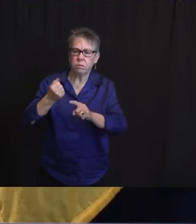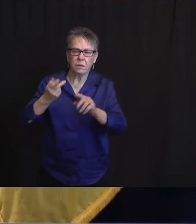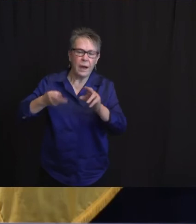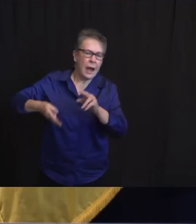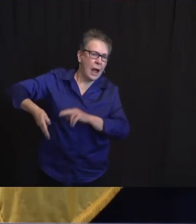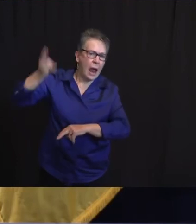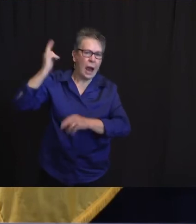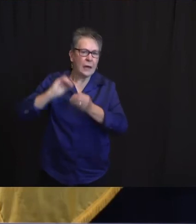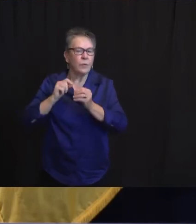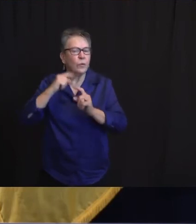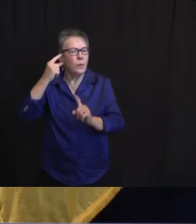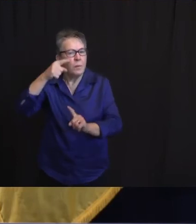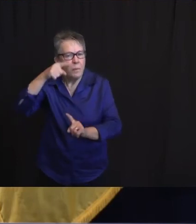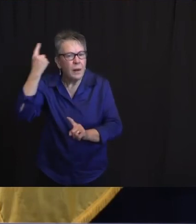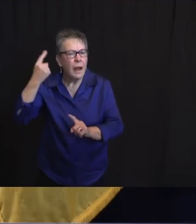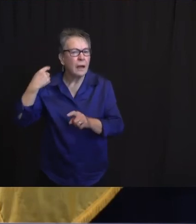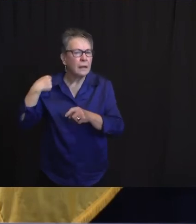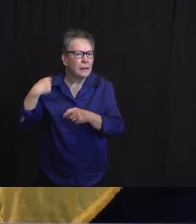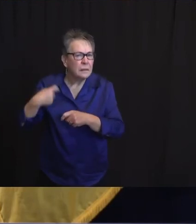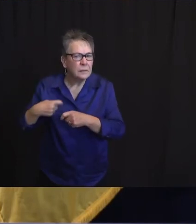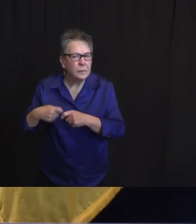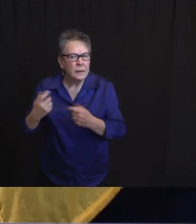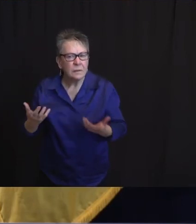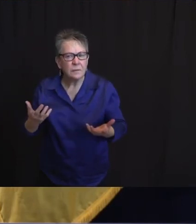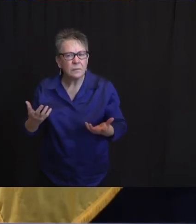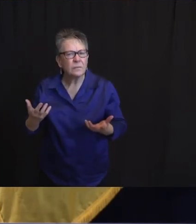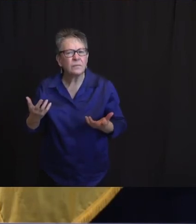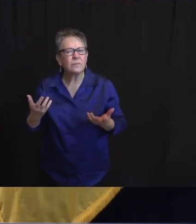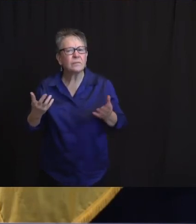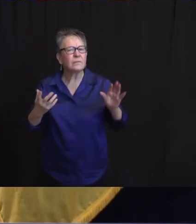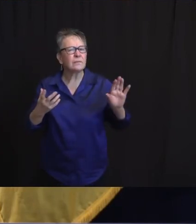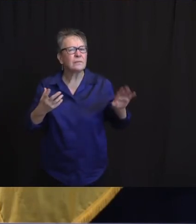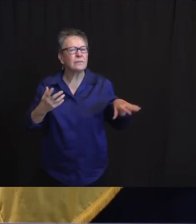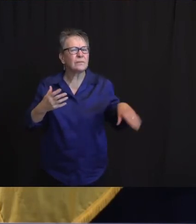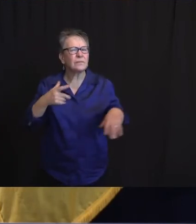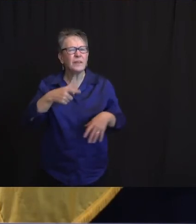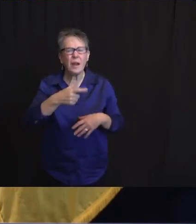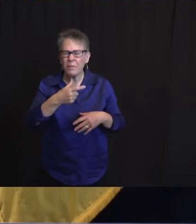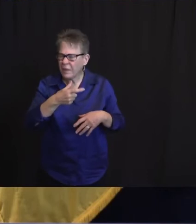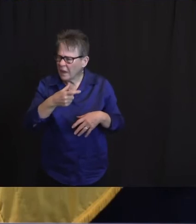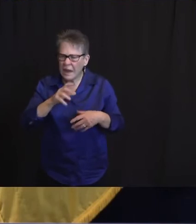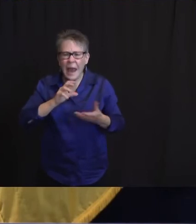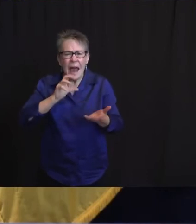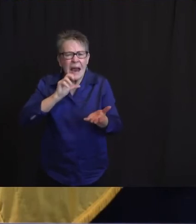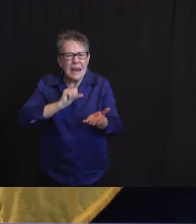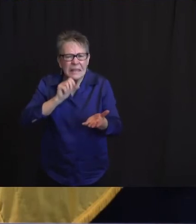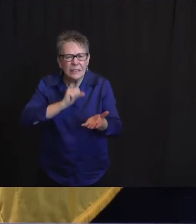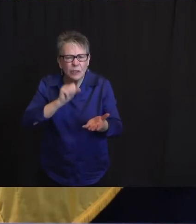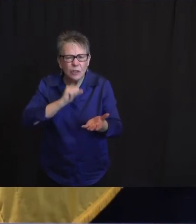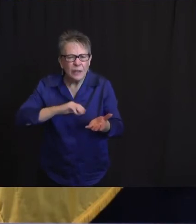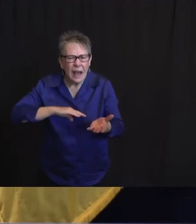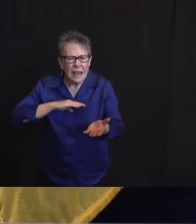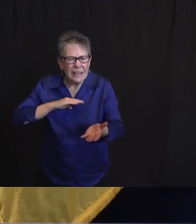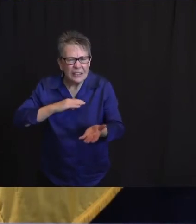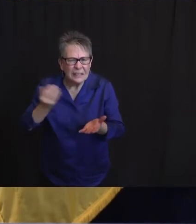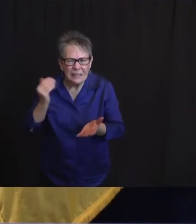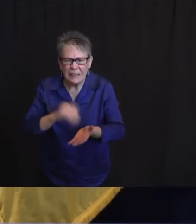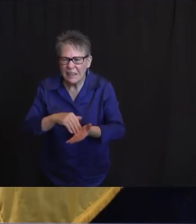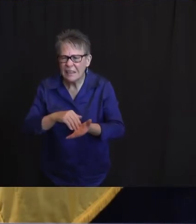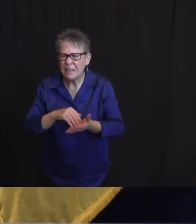And on your age analysis, it's overwhelmingly striking, and It's 79.8%